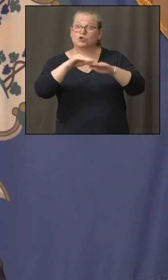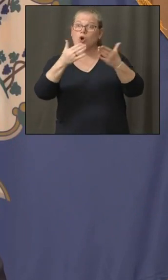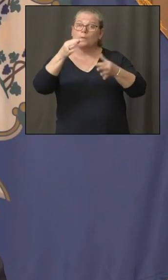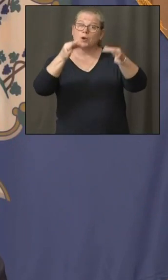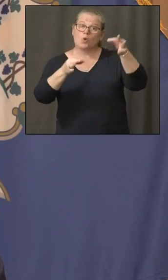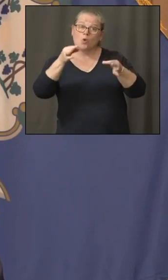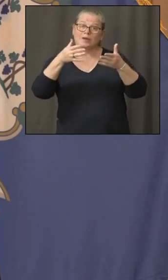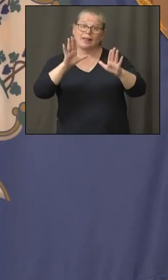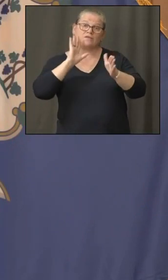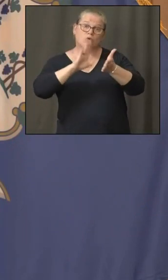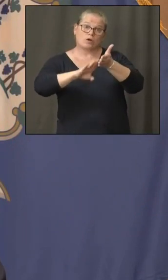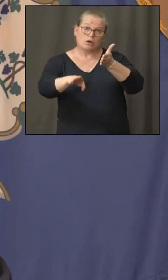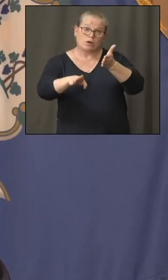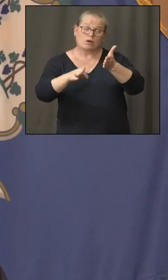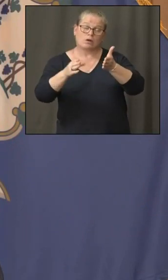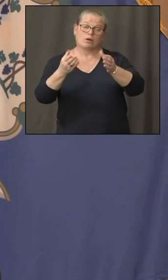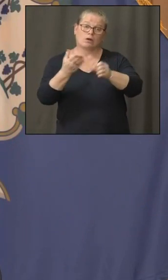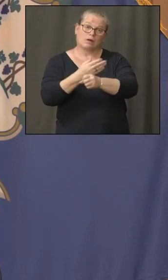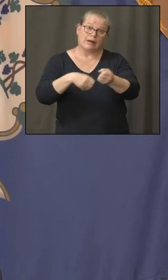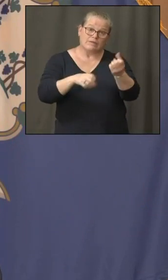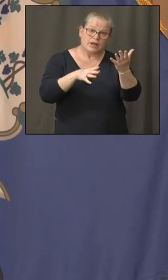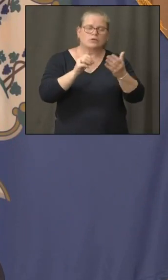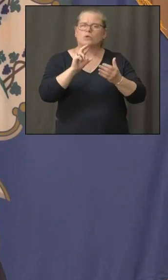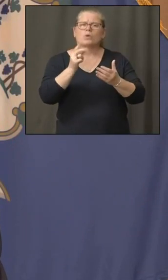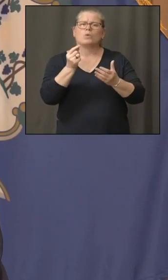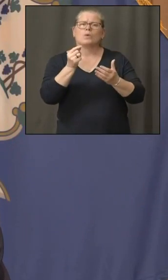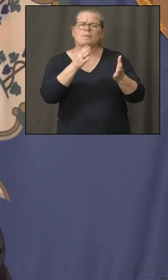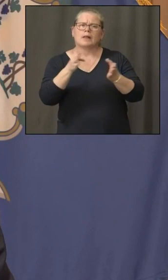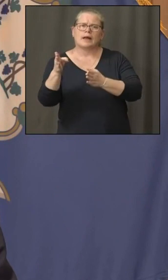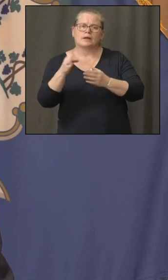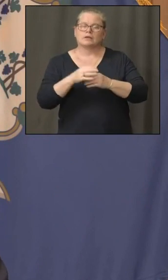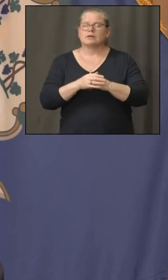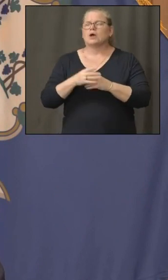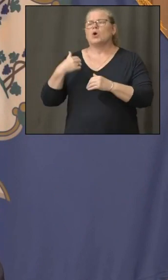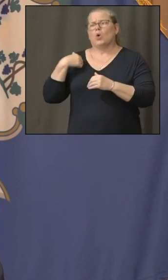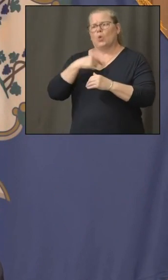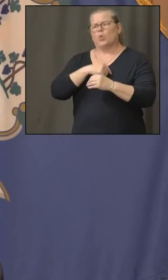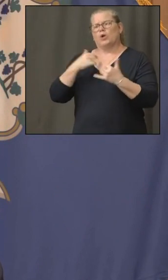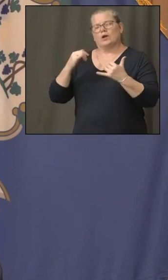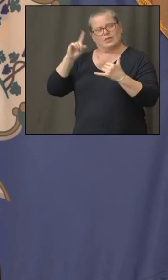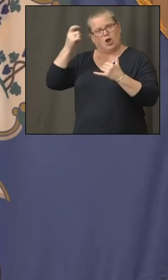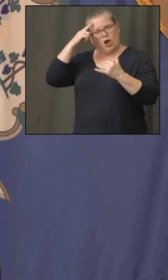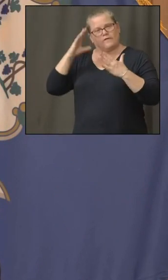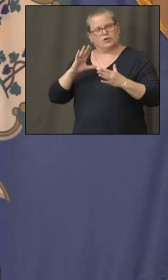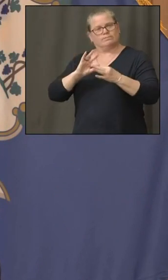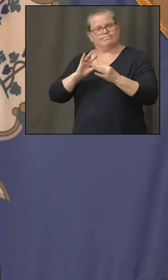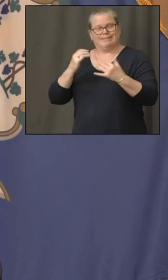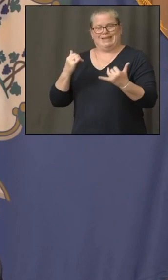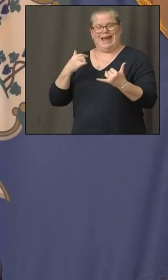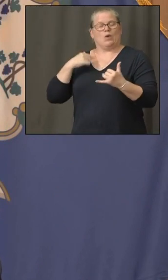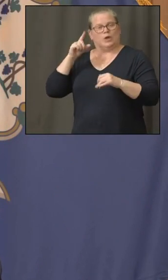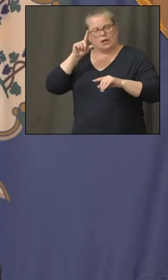adding some rent relief provisions to help people out. I understand, especially those that didn't get the unemployment,